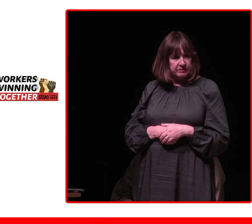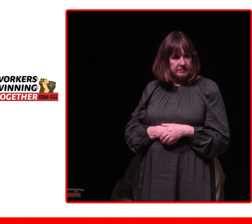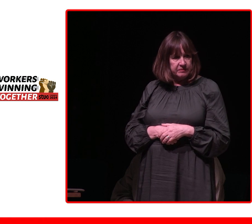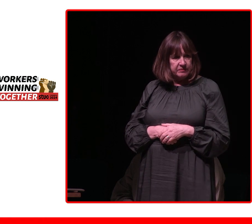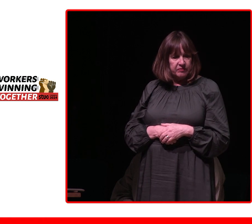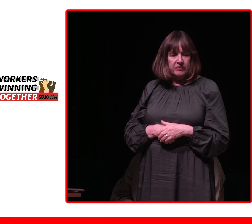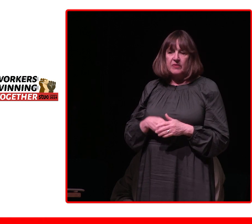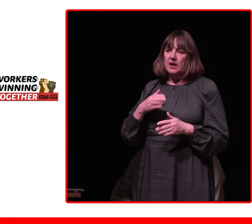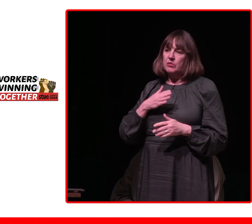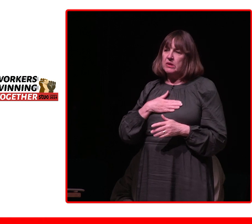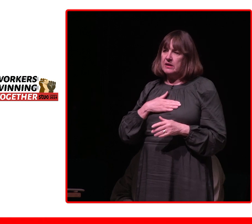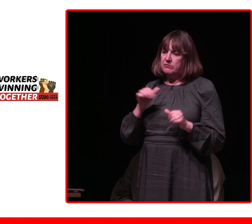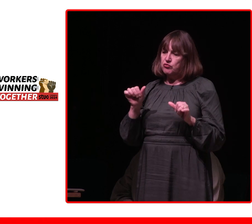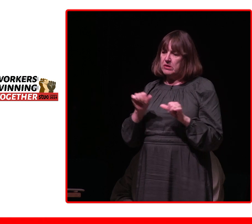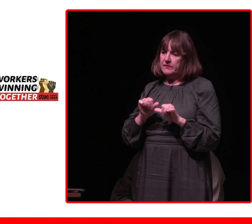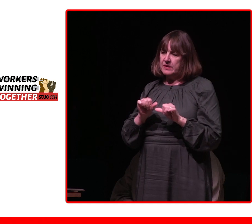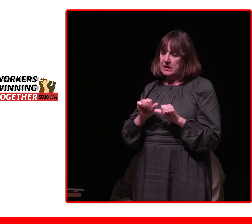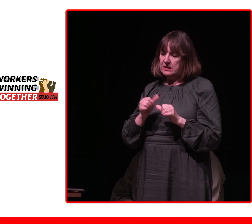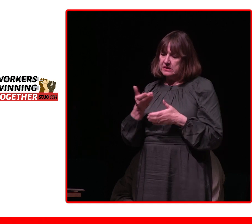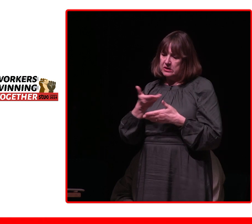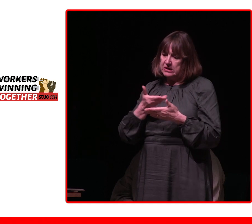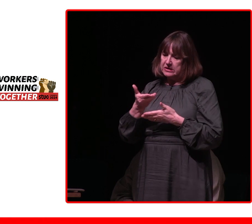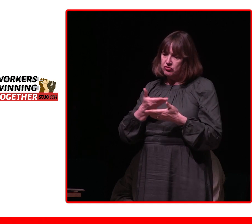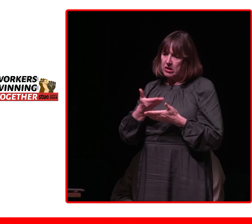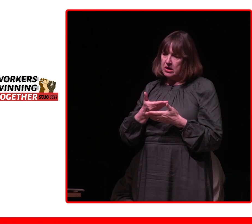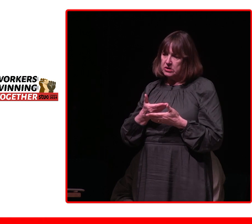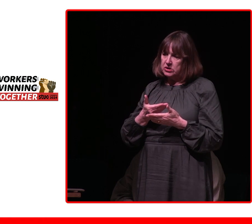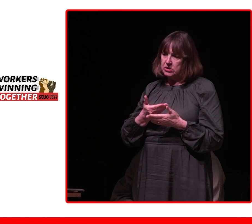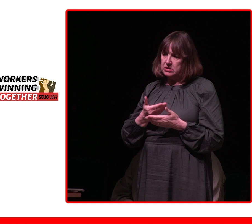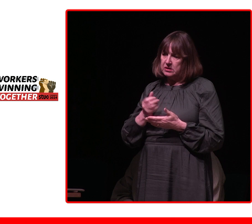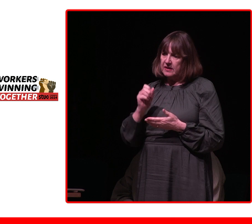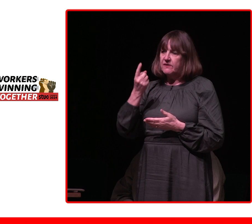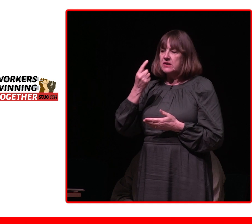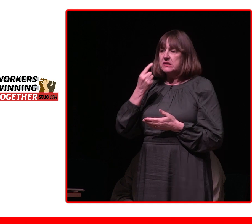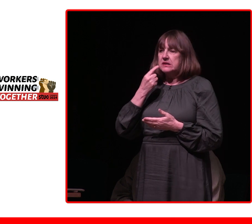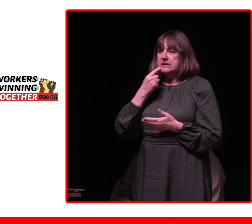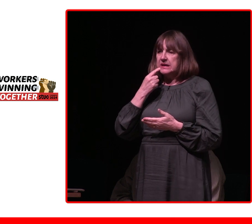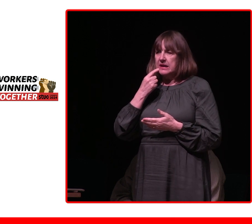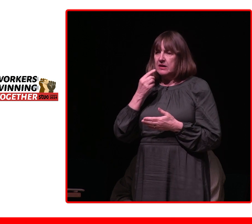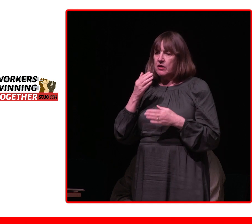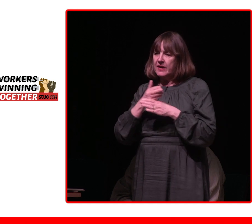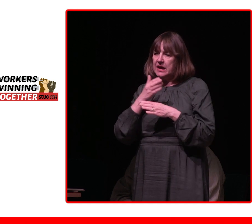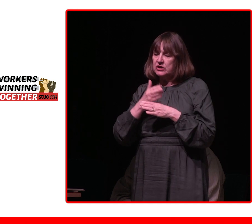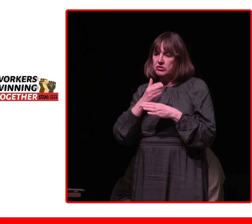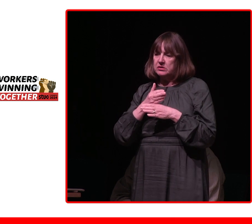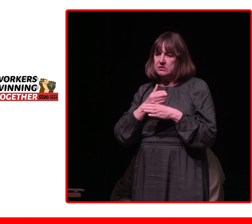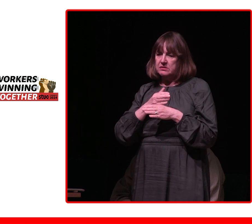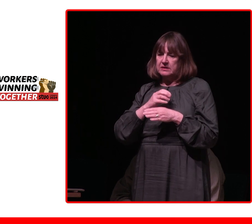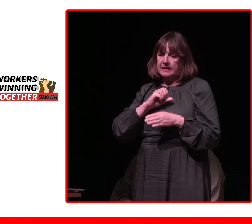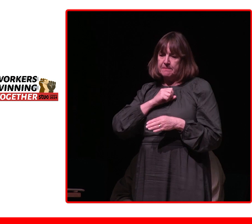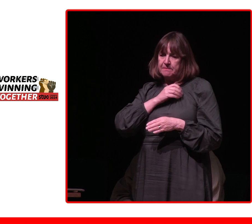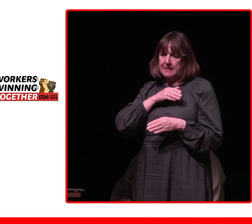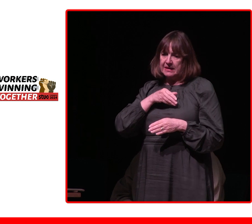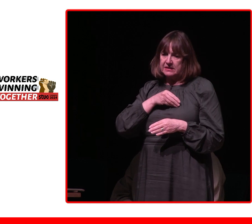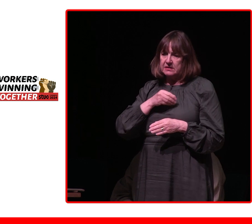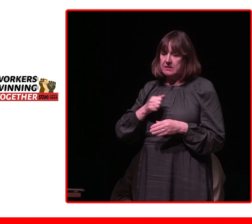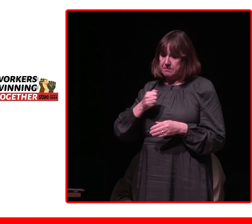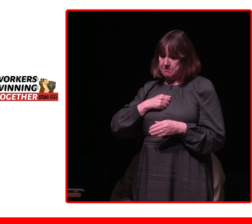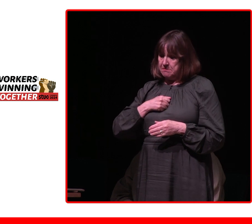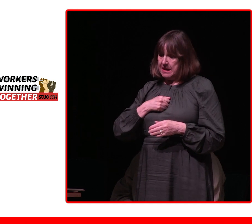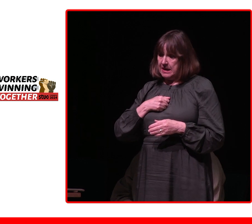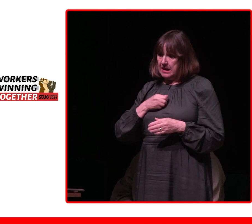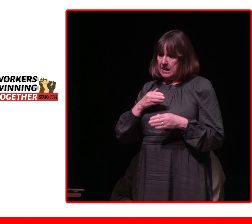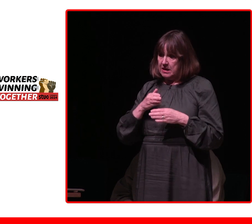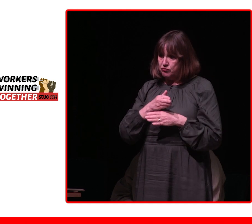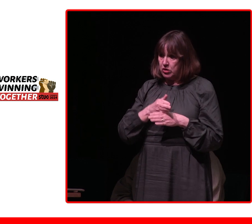And I'd just like to briefly take the opportunity to discuss the May 1st Day of Action for Palestine and action that we've taken in my branch, Edinburgh